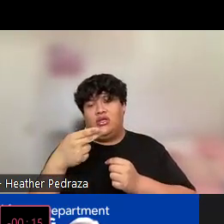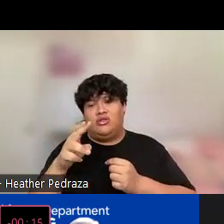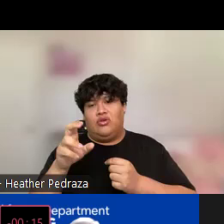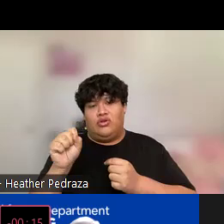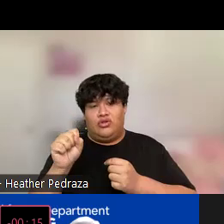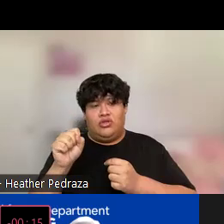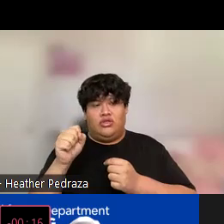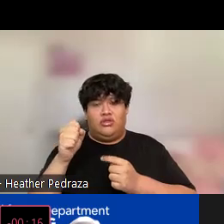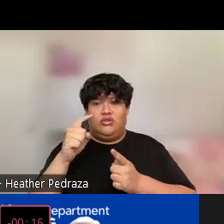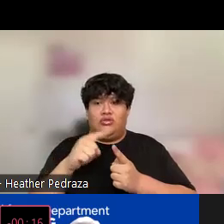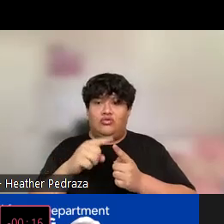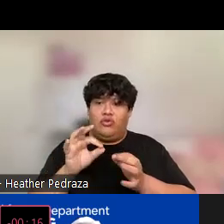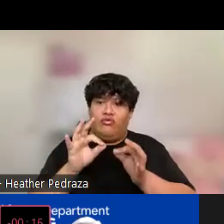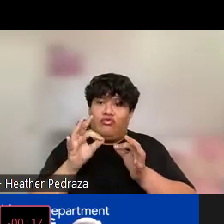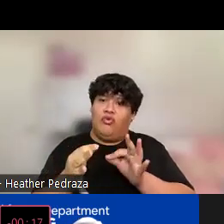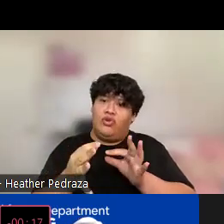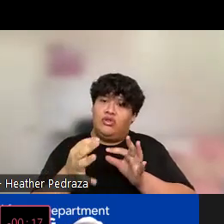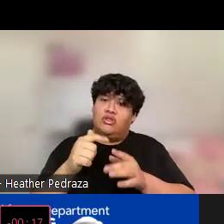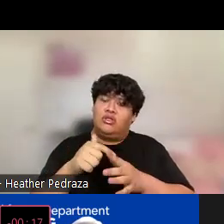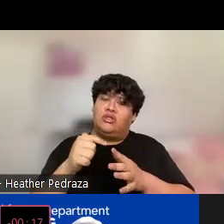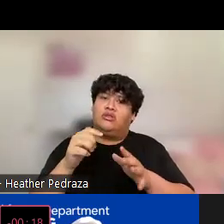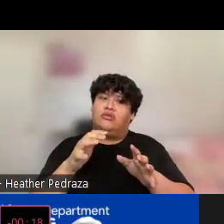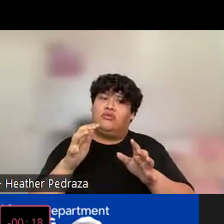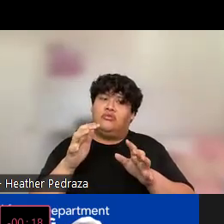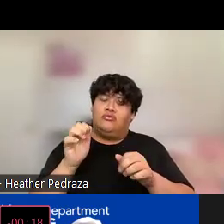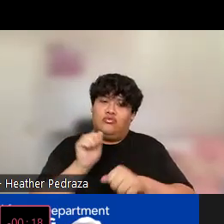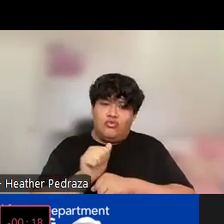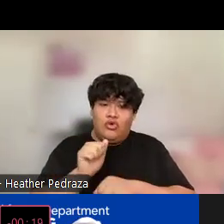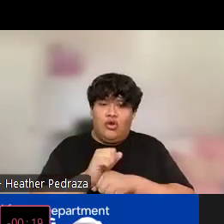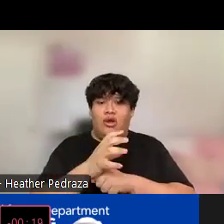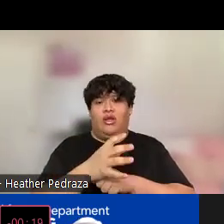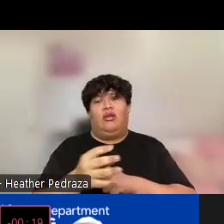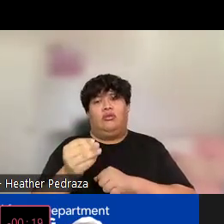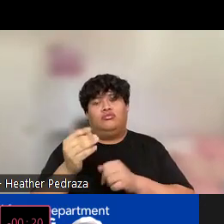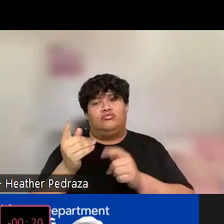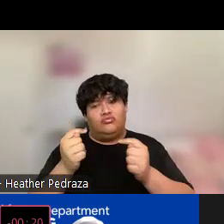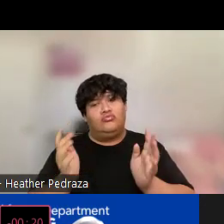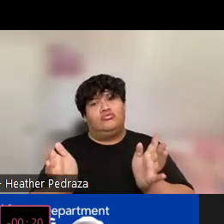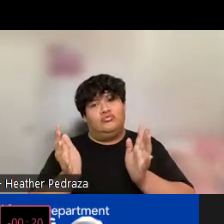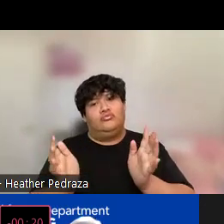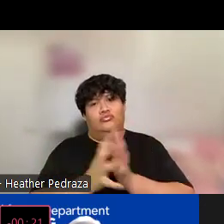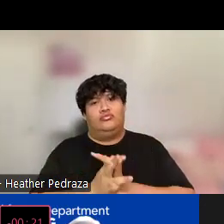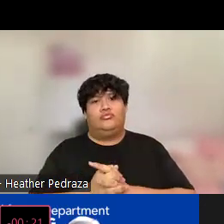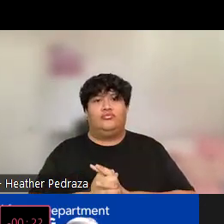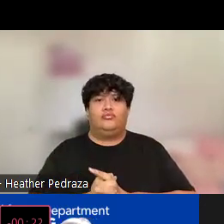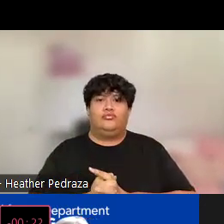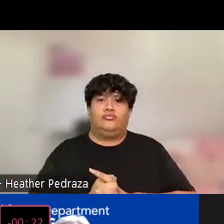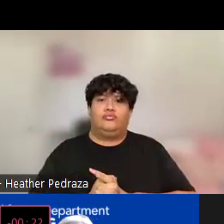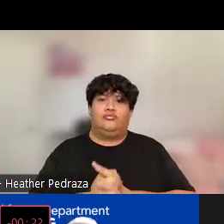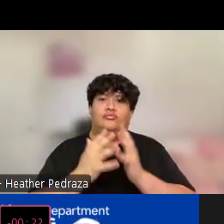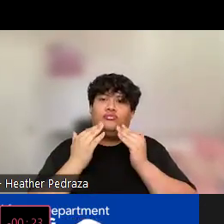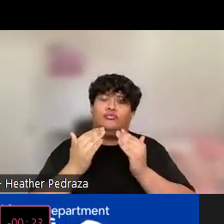strategy to enforce these regulations proactively rather than reactively. I'll write the rest of my comments. Thank